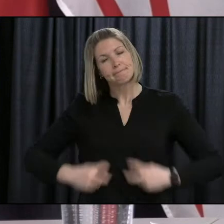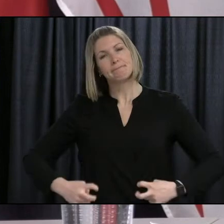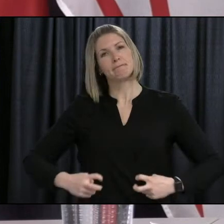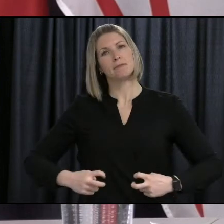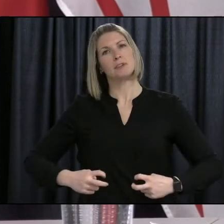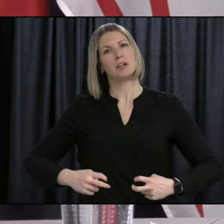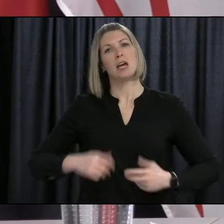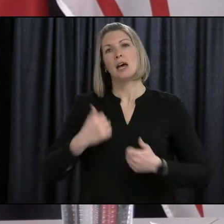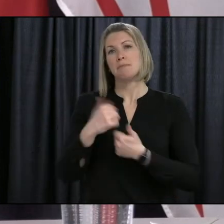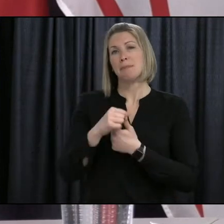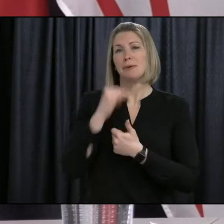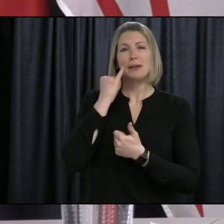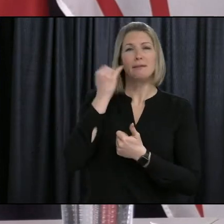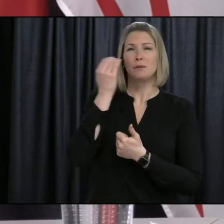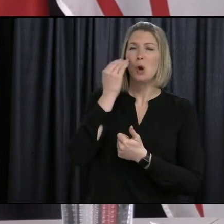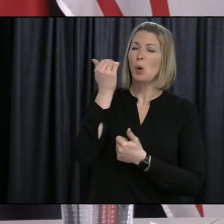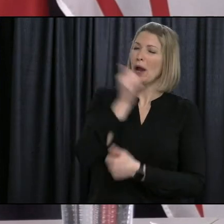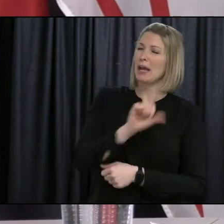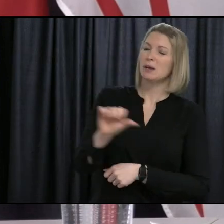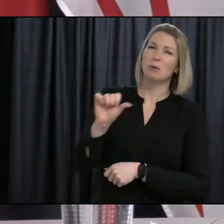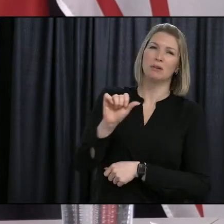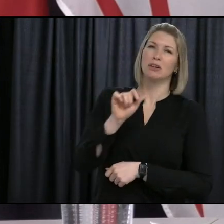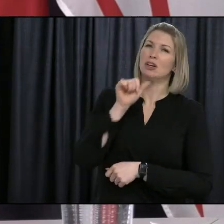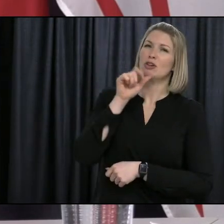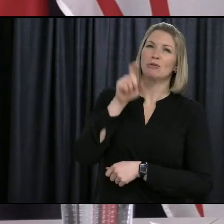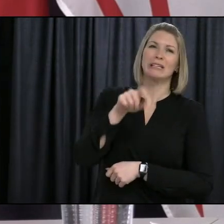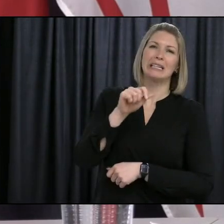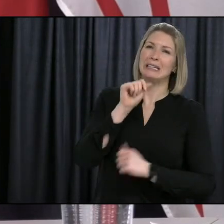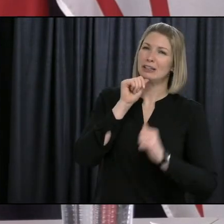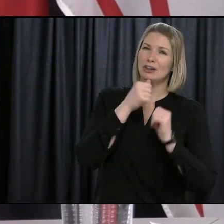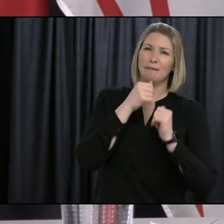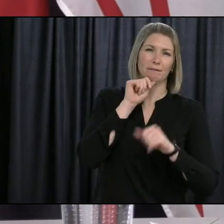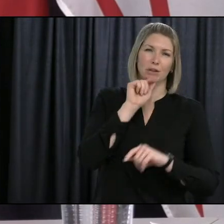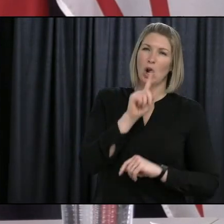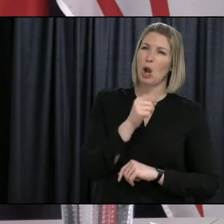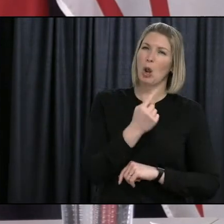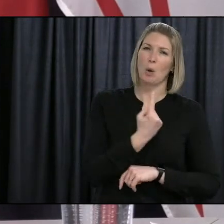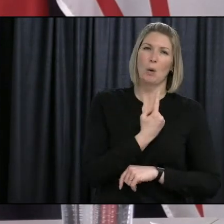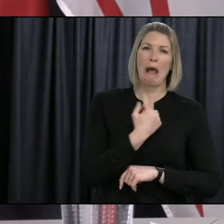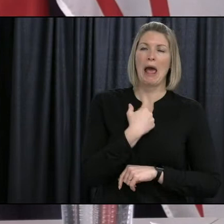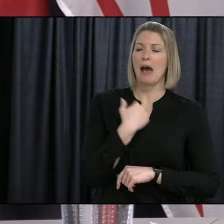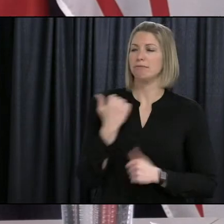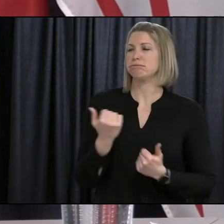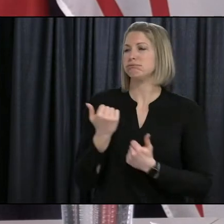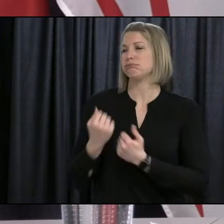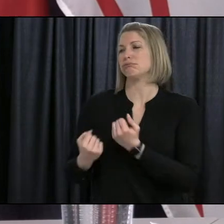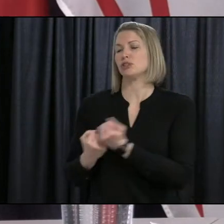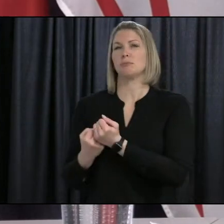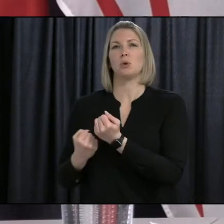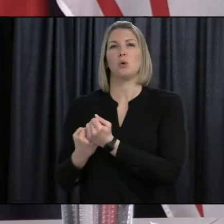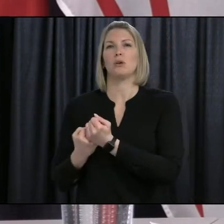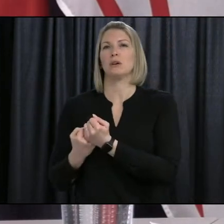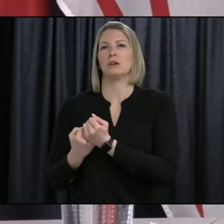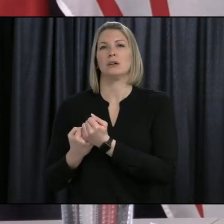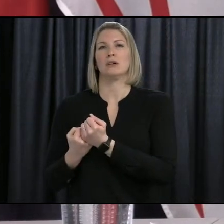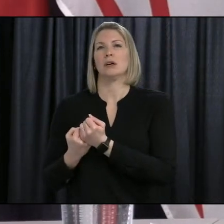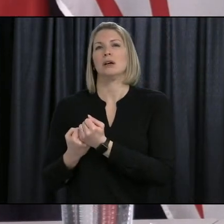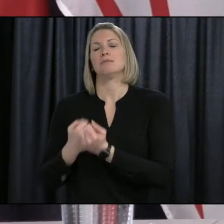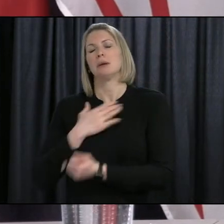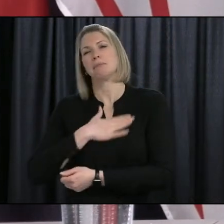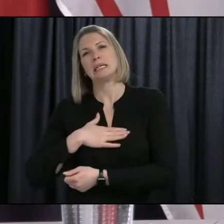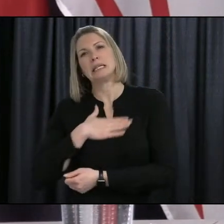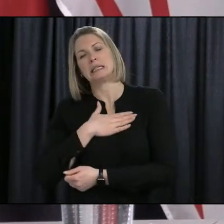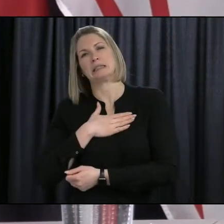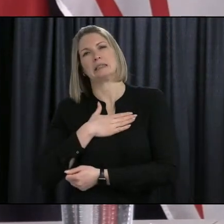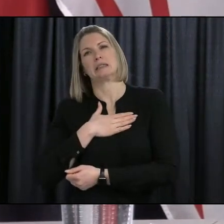don't have to suffer alone. There are supports available to you. But overall, please take this moment